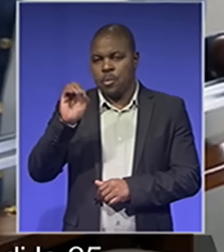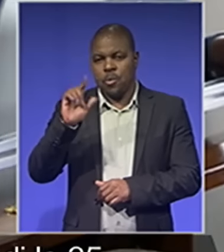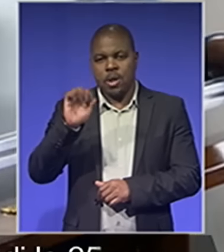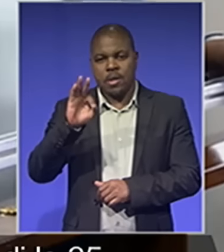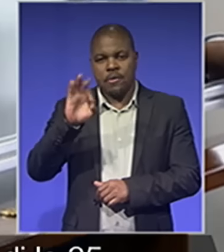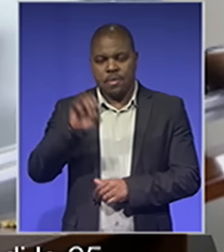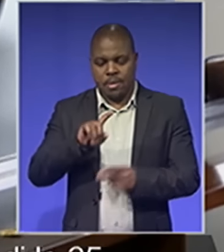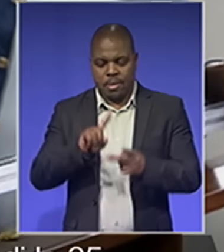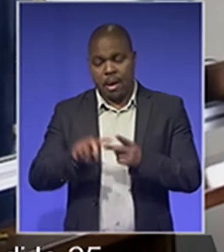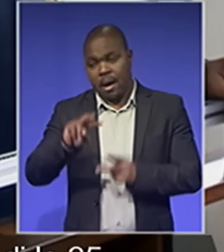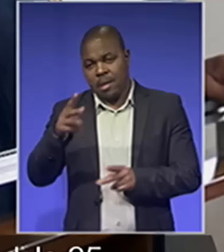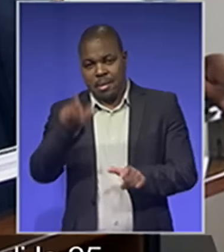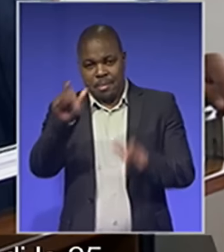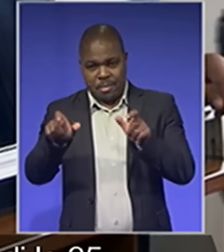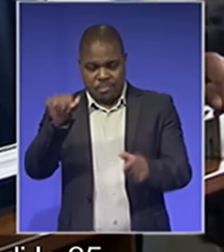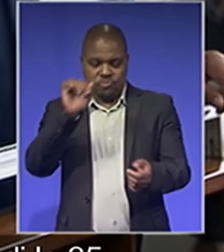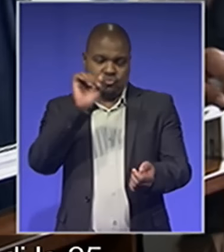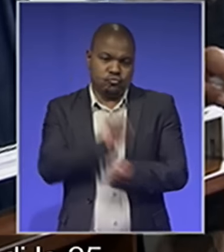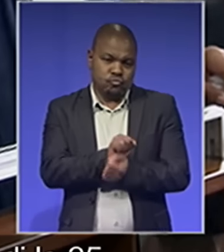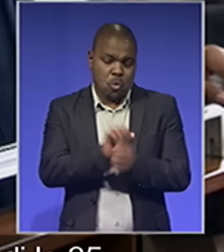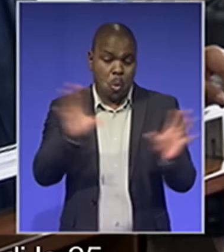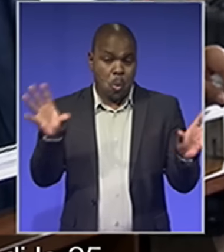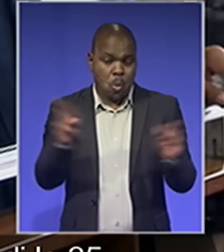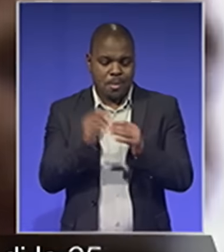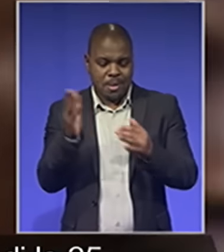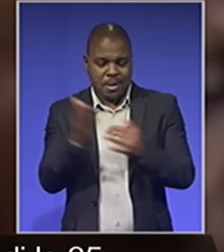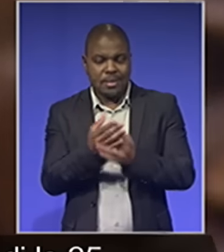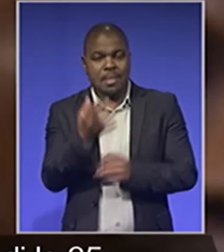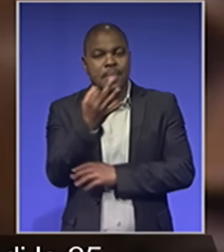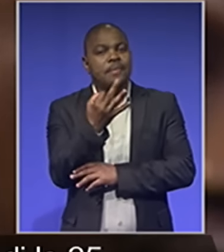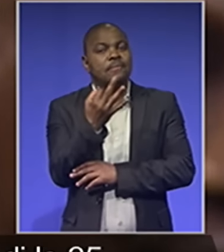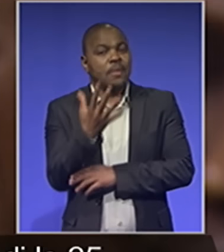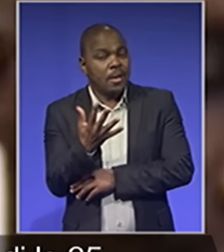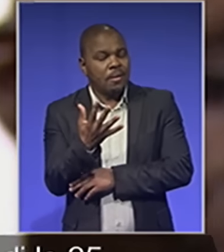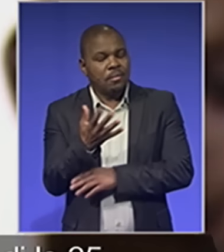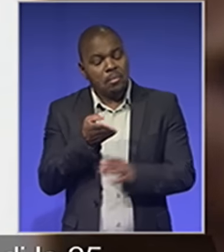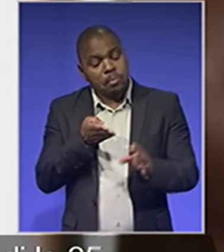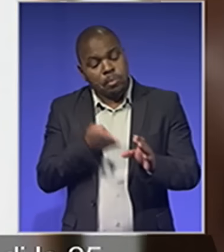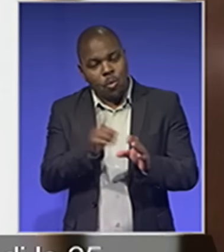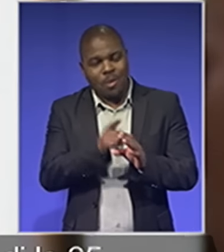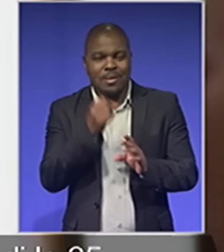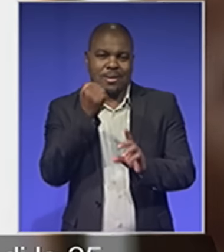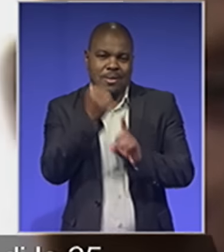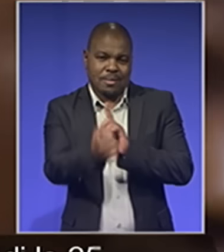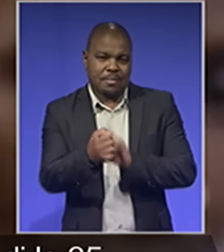balatofadiwa ka ene ba le bano ke ditatofatso di le 35 tse di akaretsang polao.